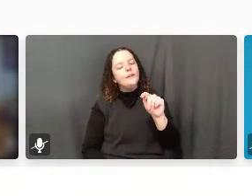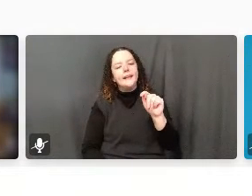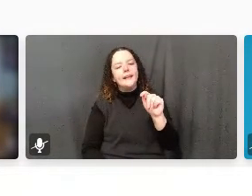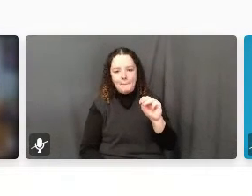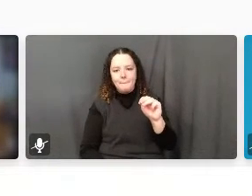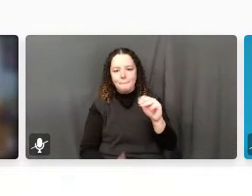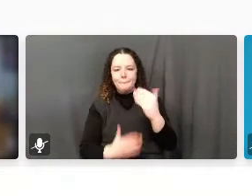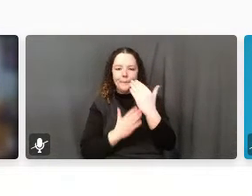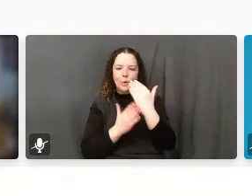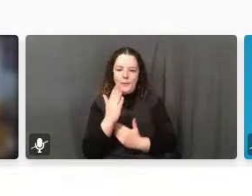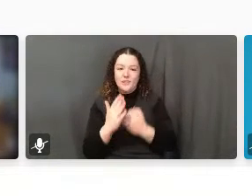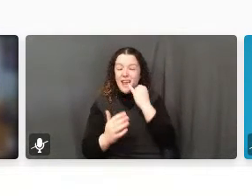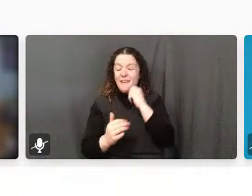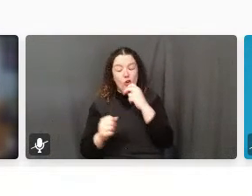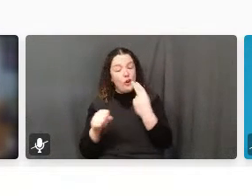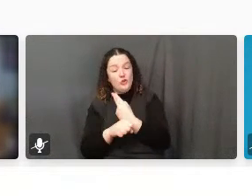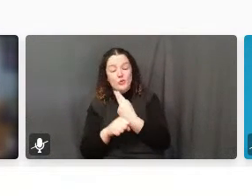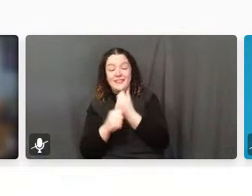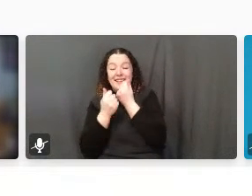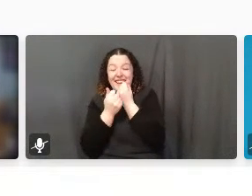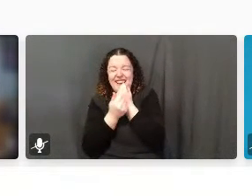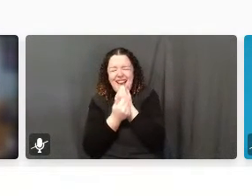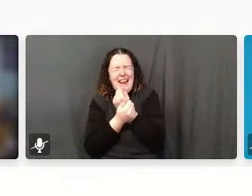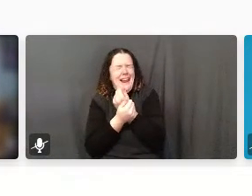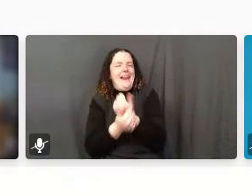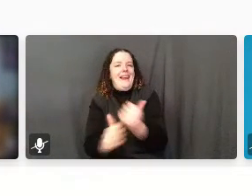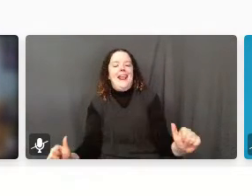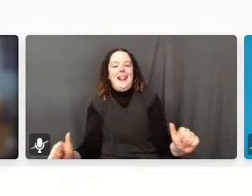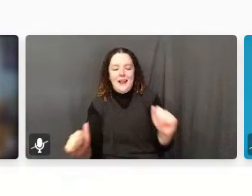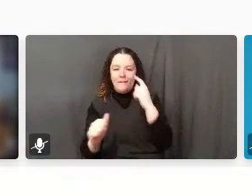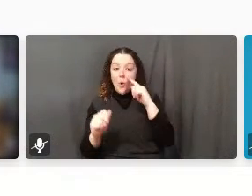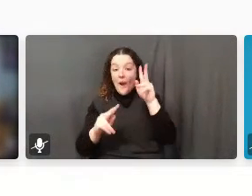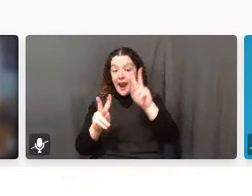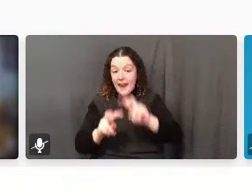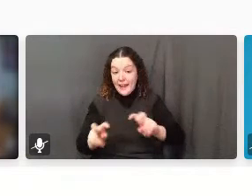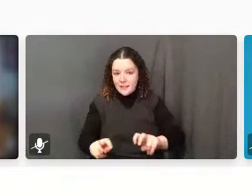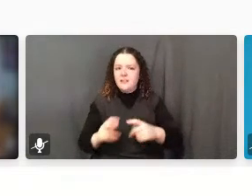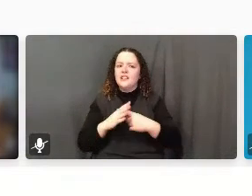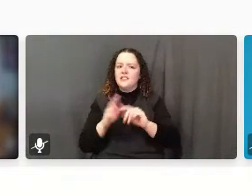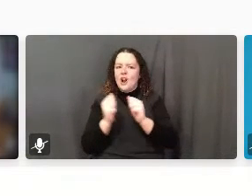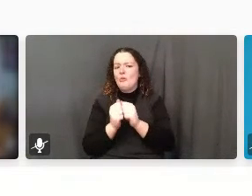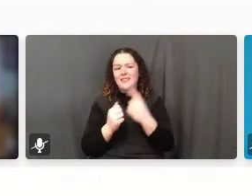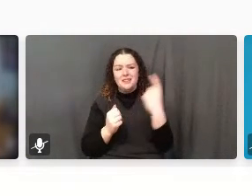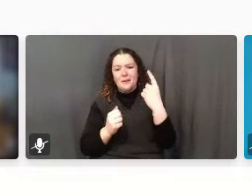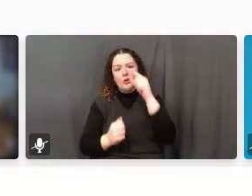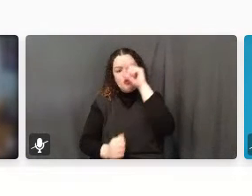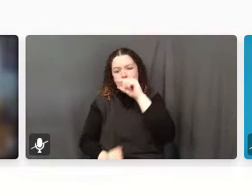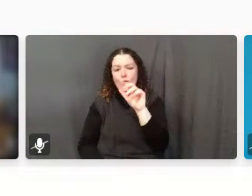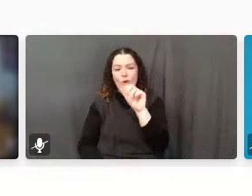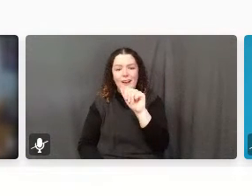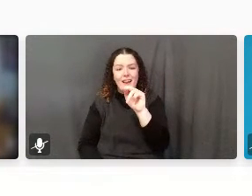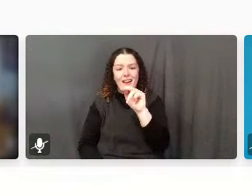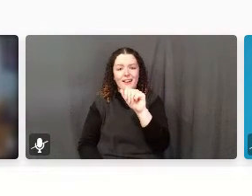any analytics software right now, I would highly recommend at least getting started with Google Analytics 4. It's a free software. It can be a